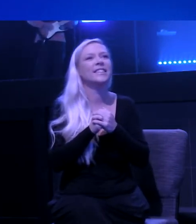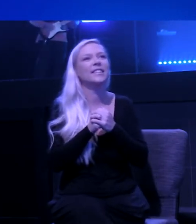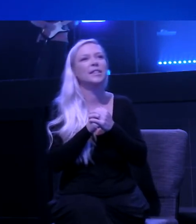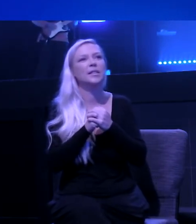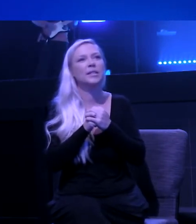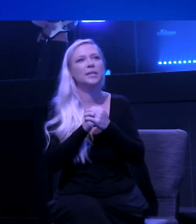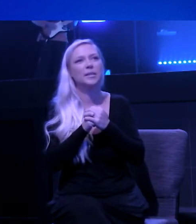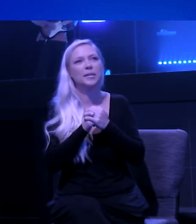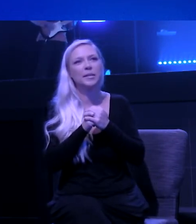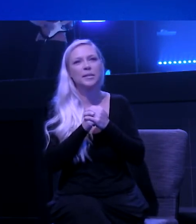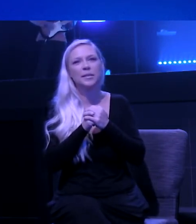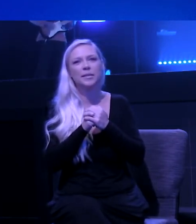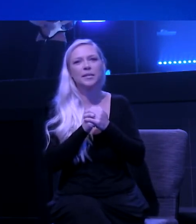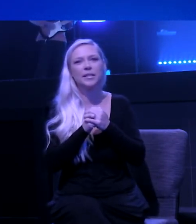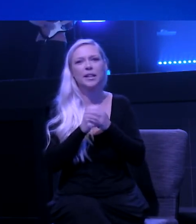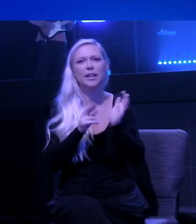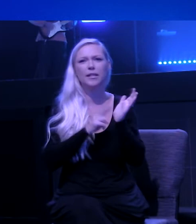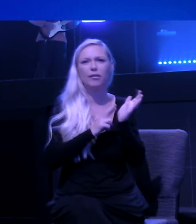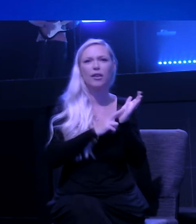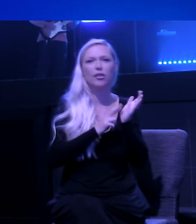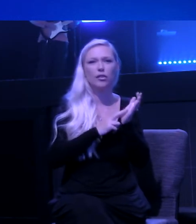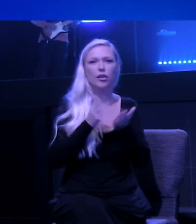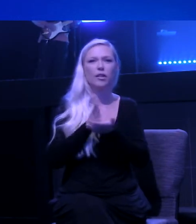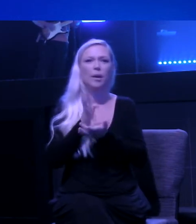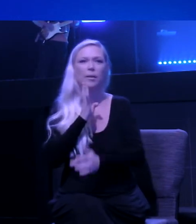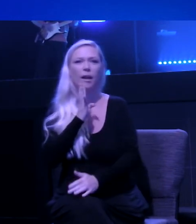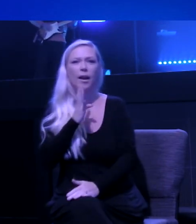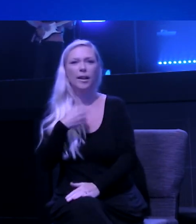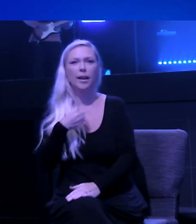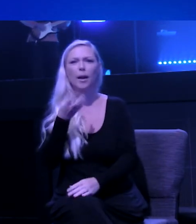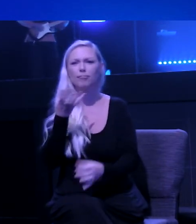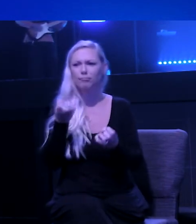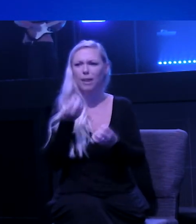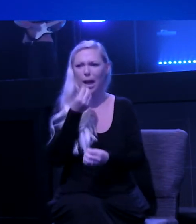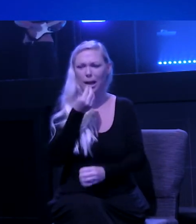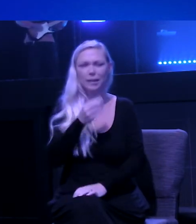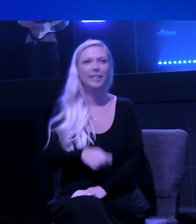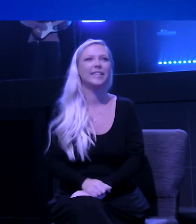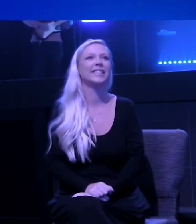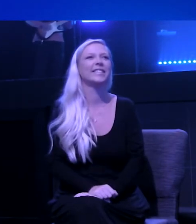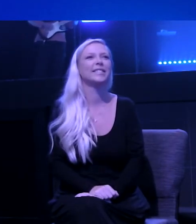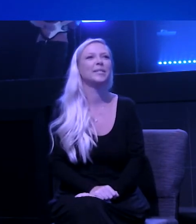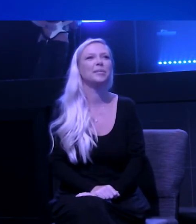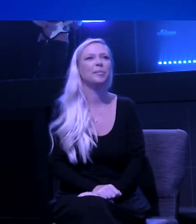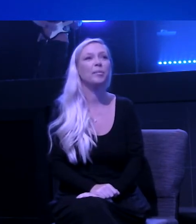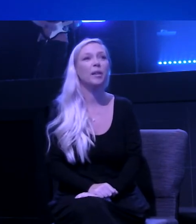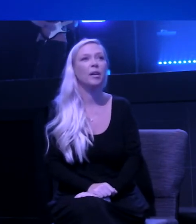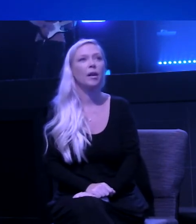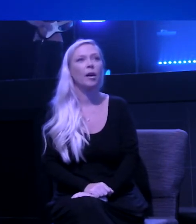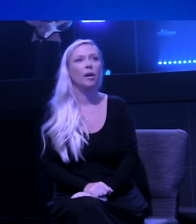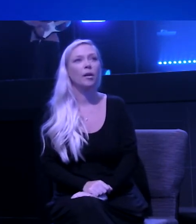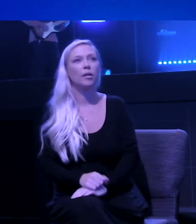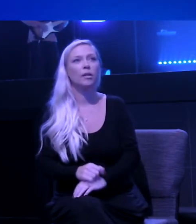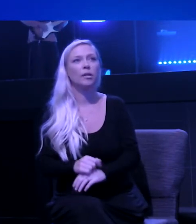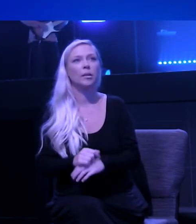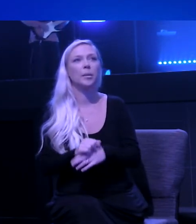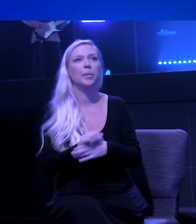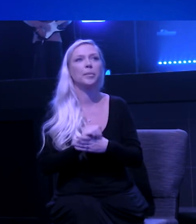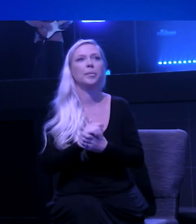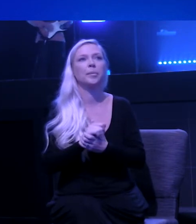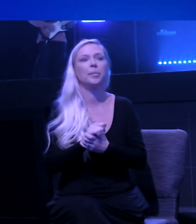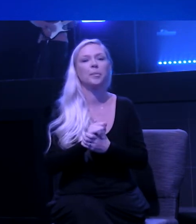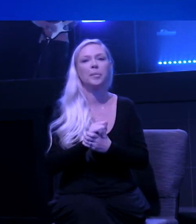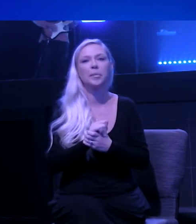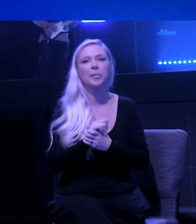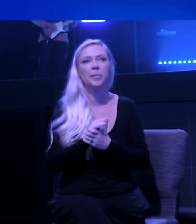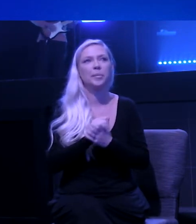signed up and you're like, stop talking, Tim. I want to go eat. I already know. But if you're here and you're like, you haven't been to a Starting Point yet, that's where you go. There's a big display out in